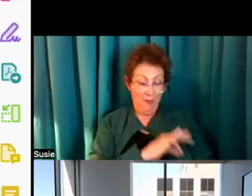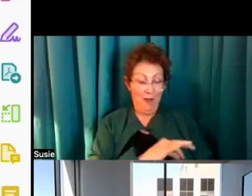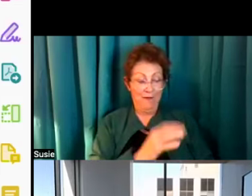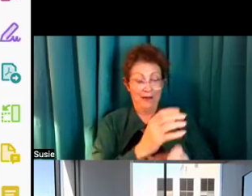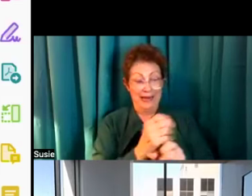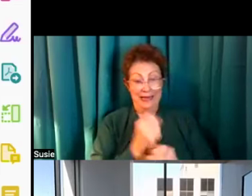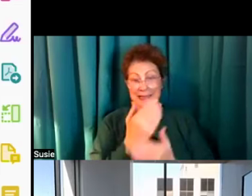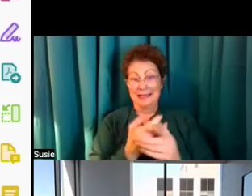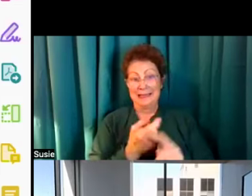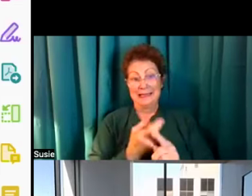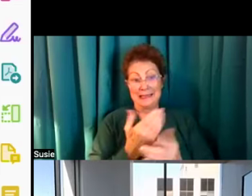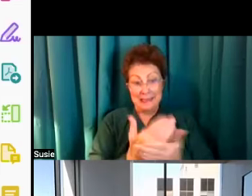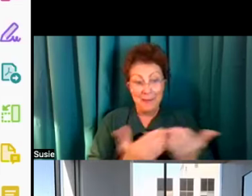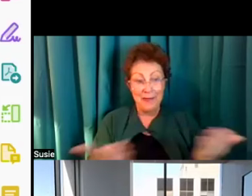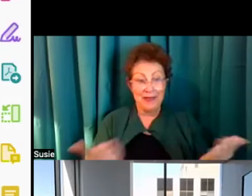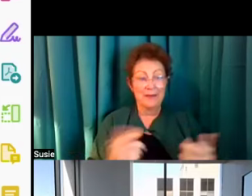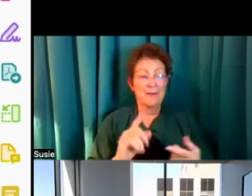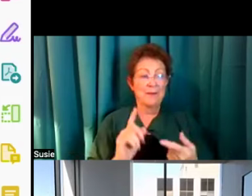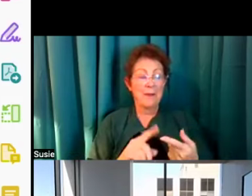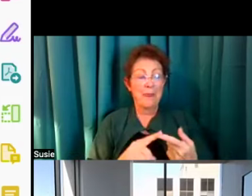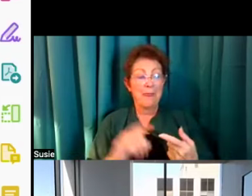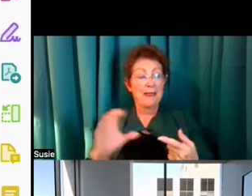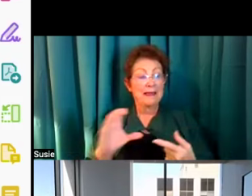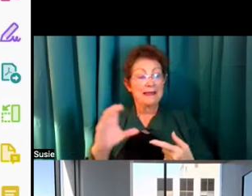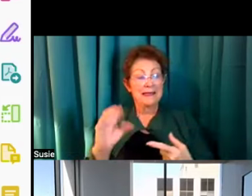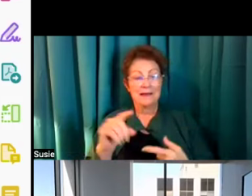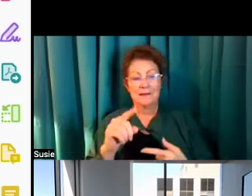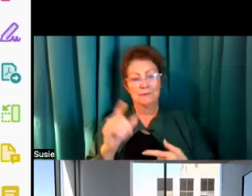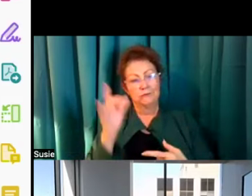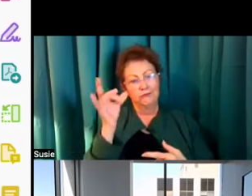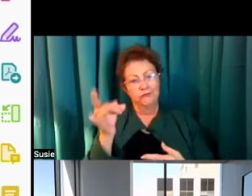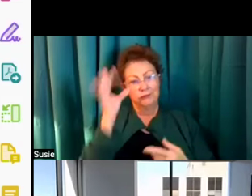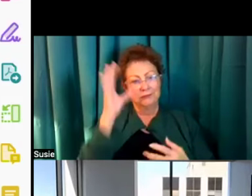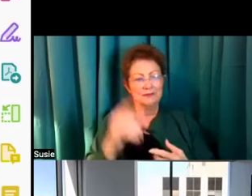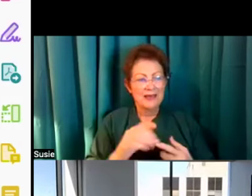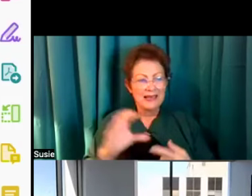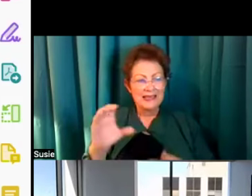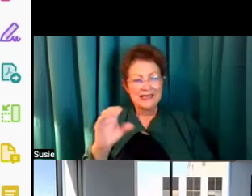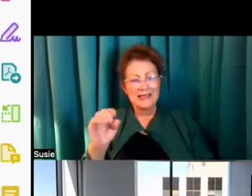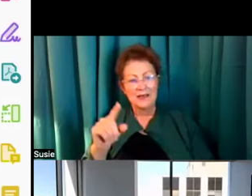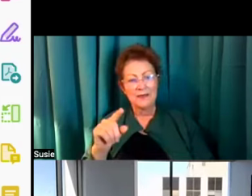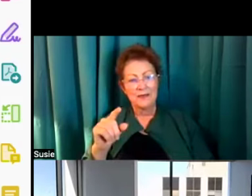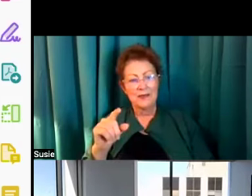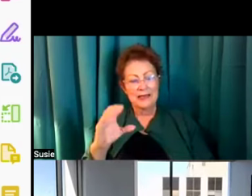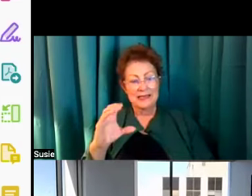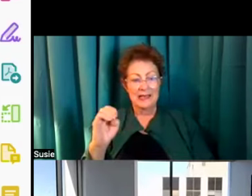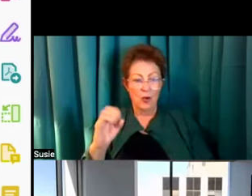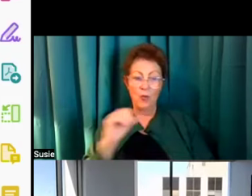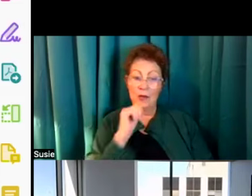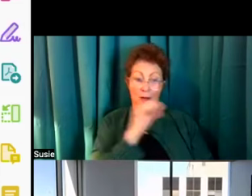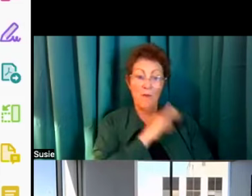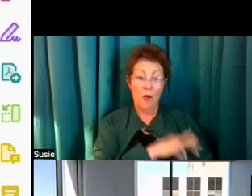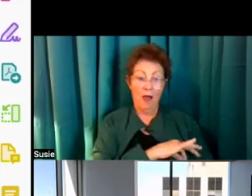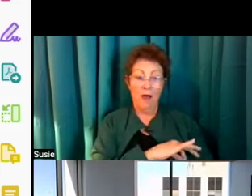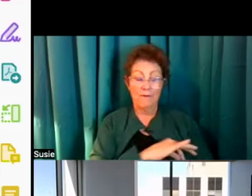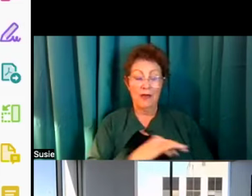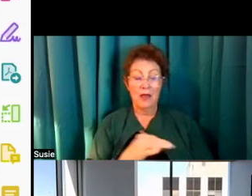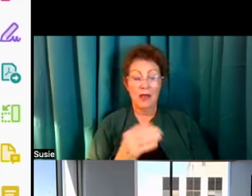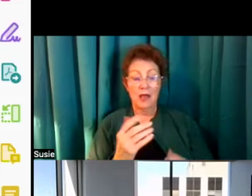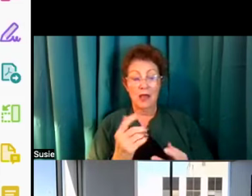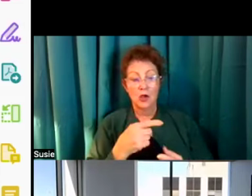it. And then this last one is definitely a classic one. Some nonprofit CEO,